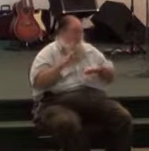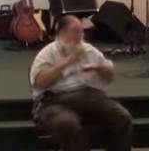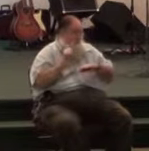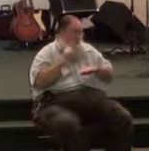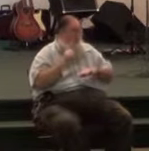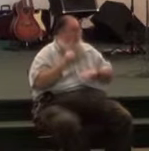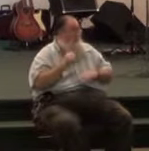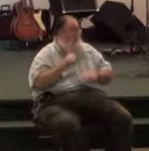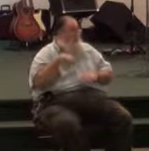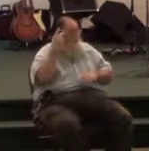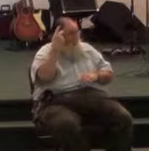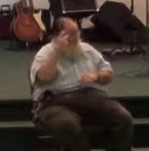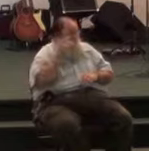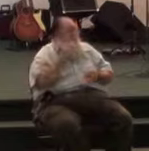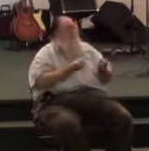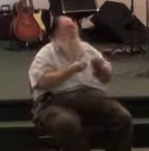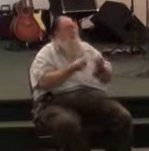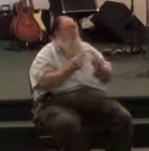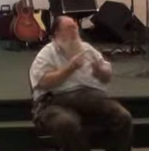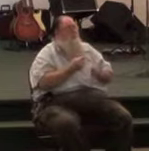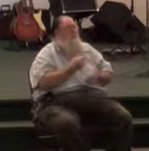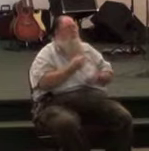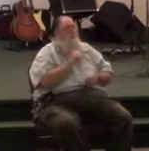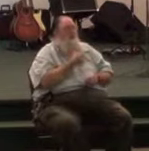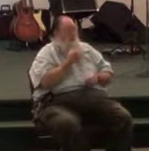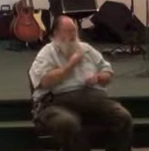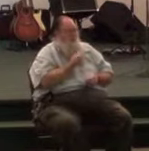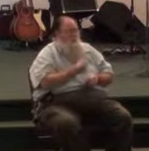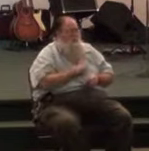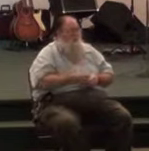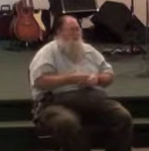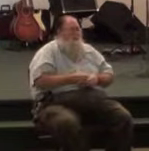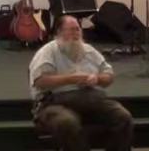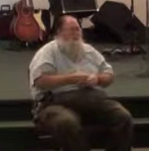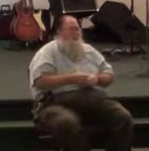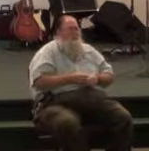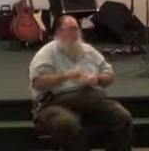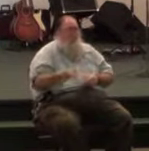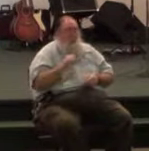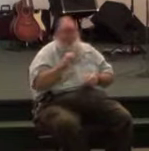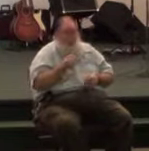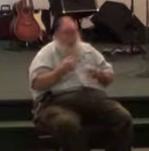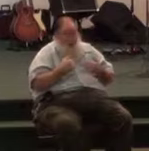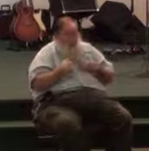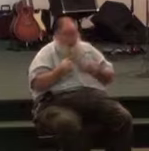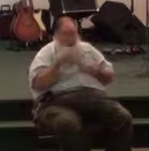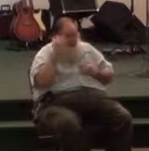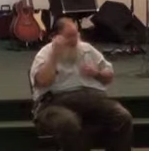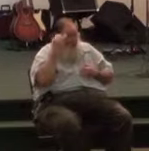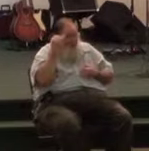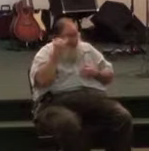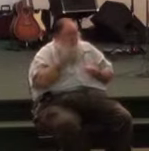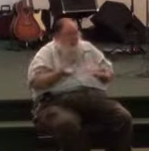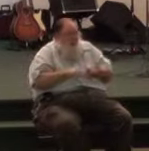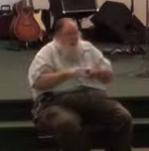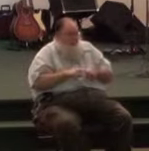Saul to minister to the Gentiles. And he don't have a clue what just happened to him. All he